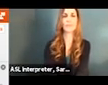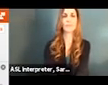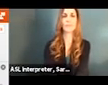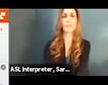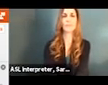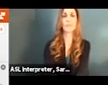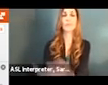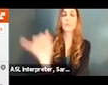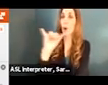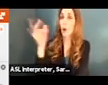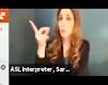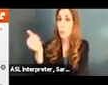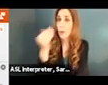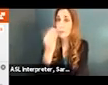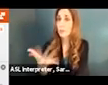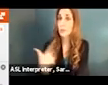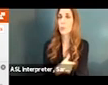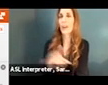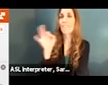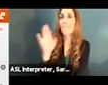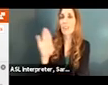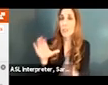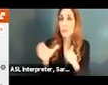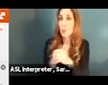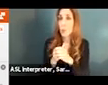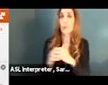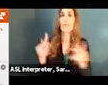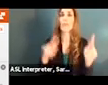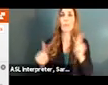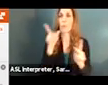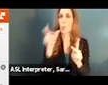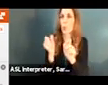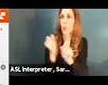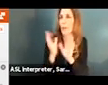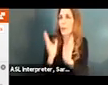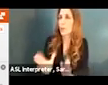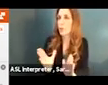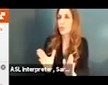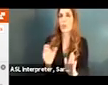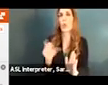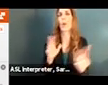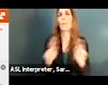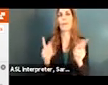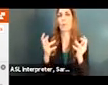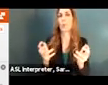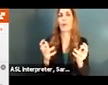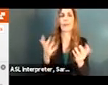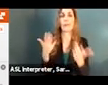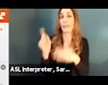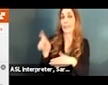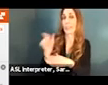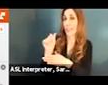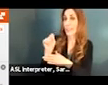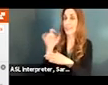also quickly mention we have a Facebook group for people who are makers or people who might need AT. So if you're someone